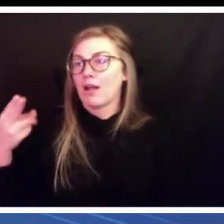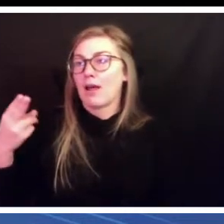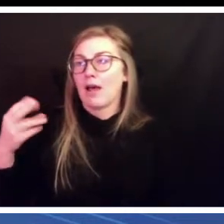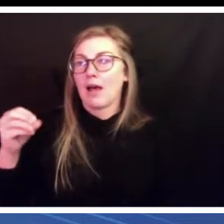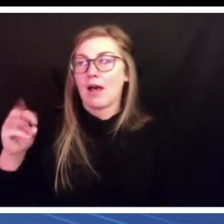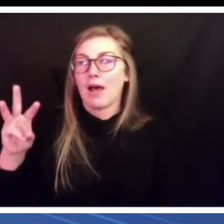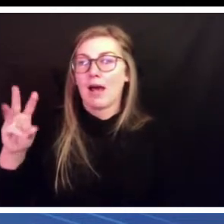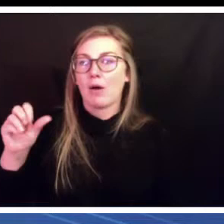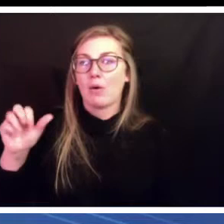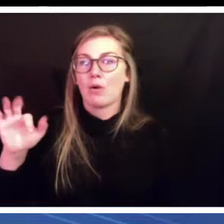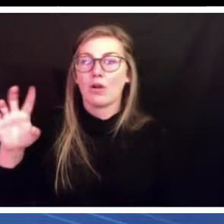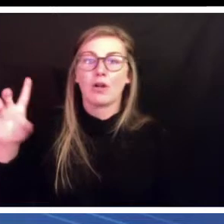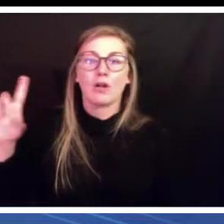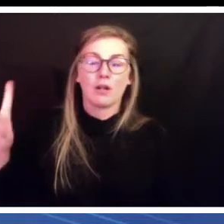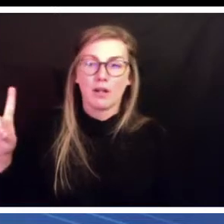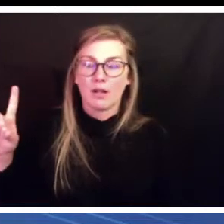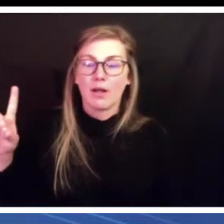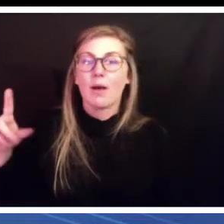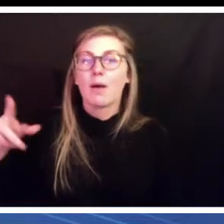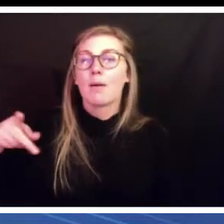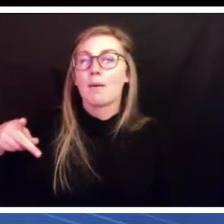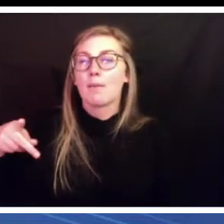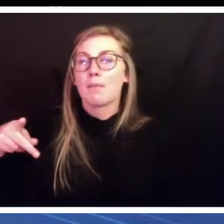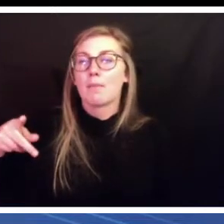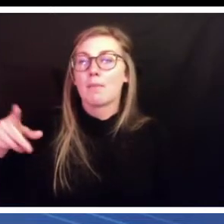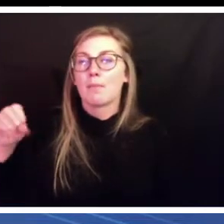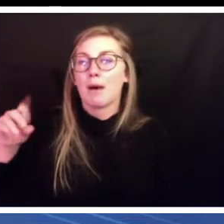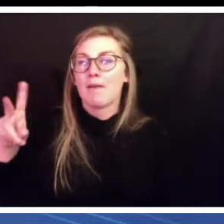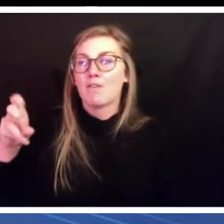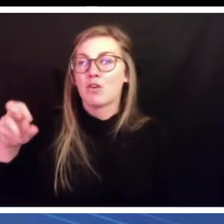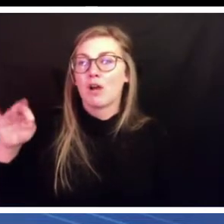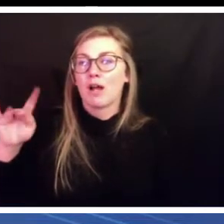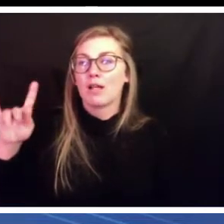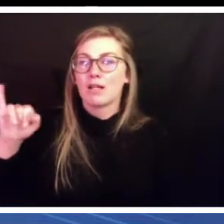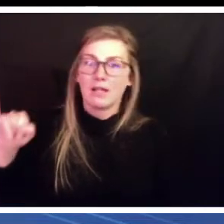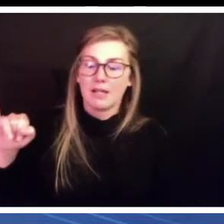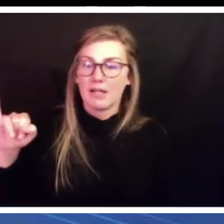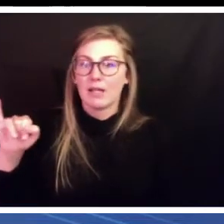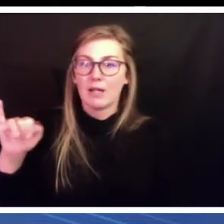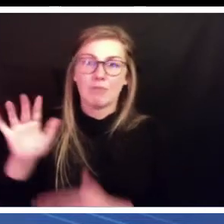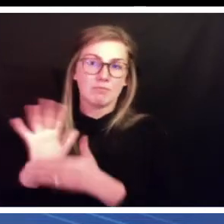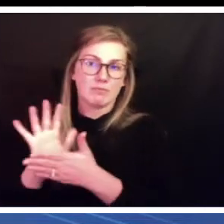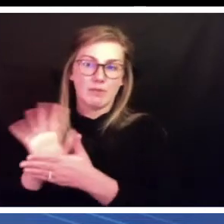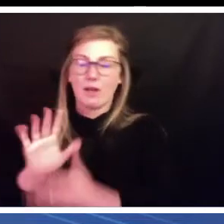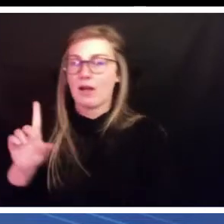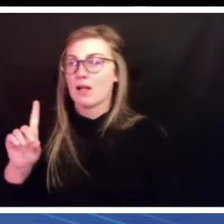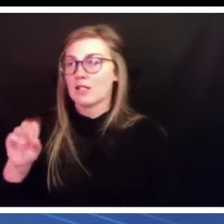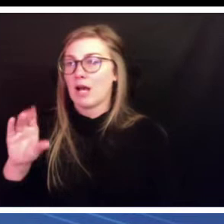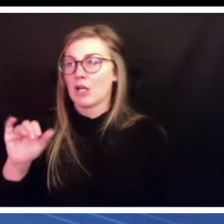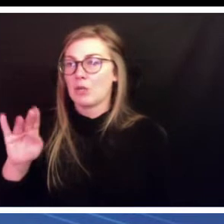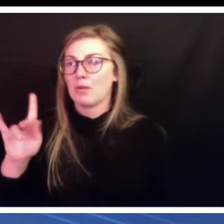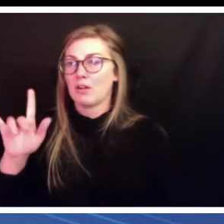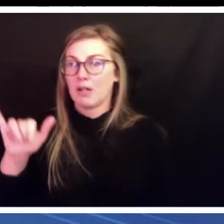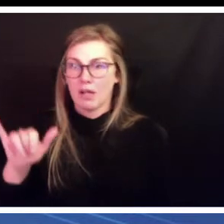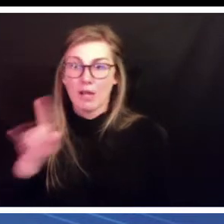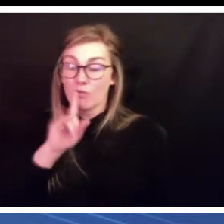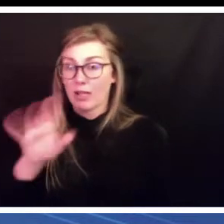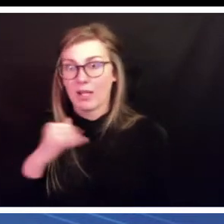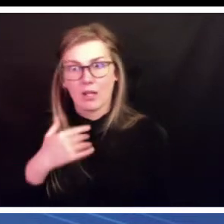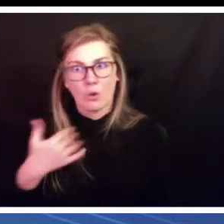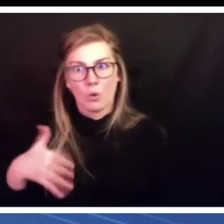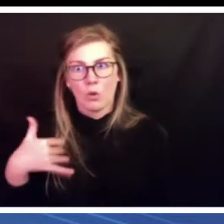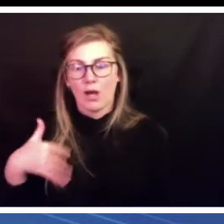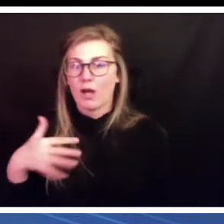laborious process in doing that film. An honor, by the way, the ultimate honor to work on a project like that. But